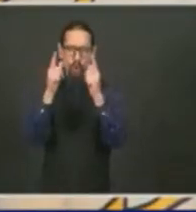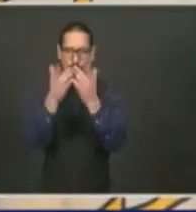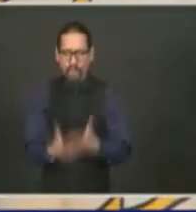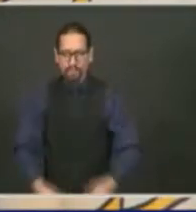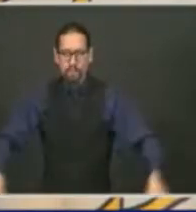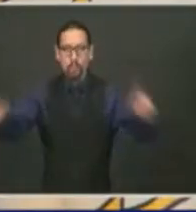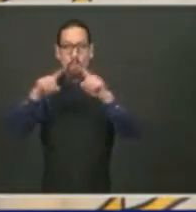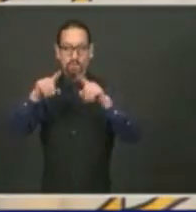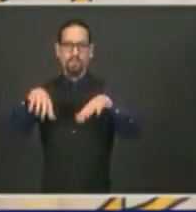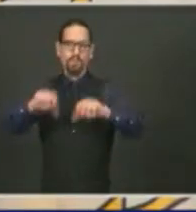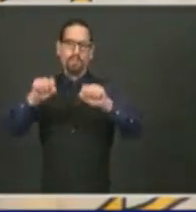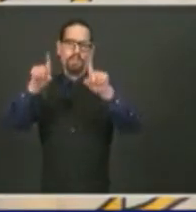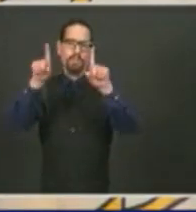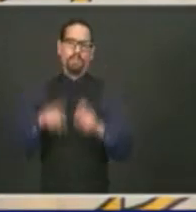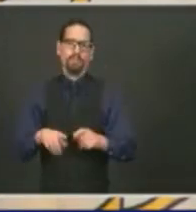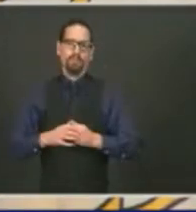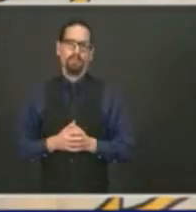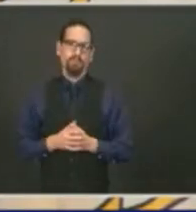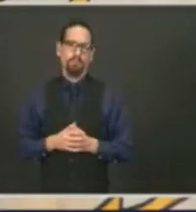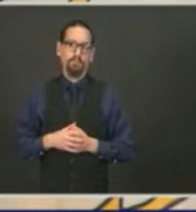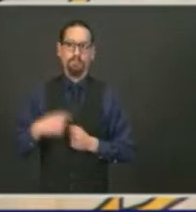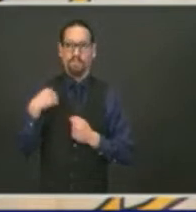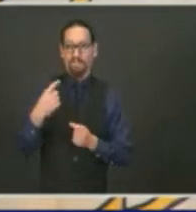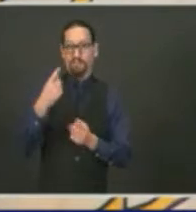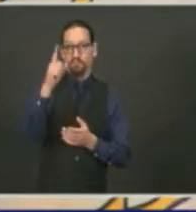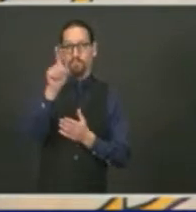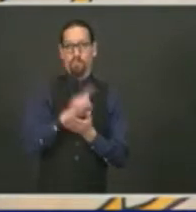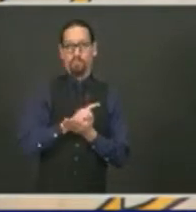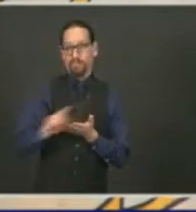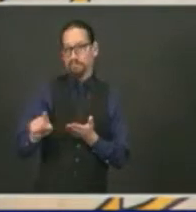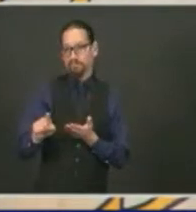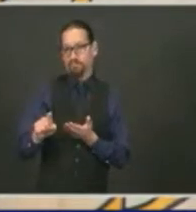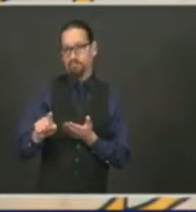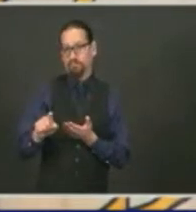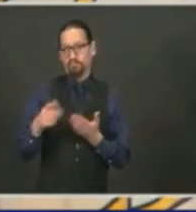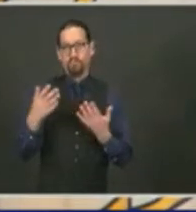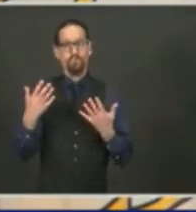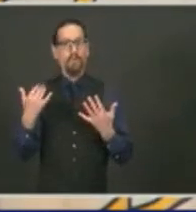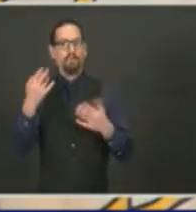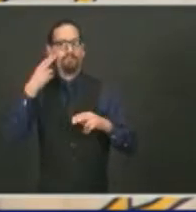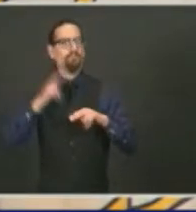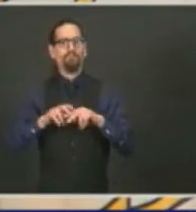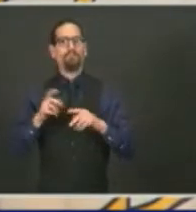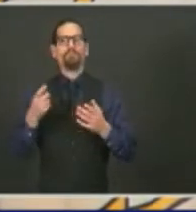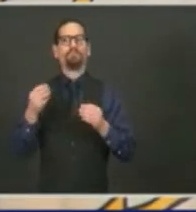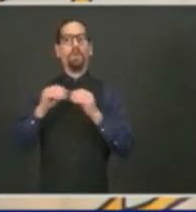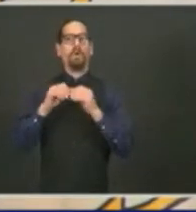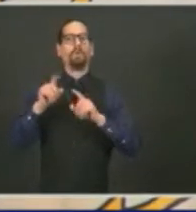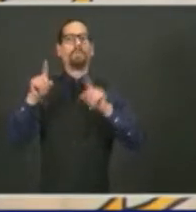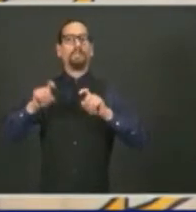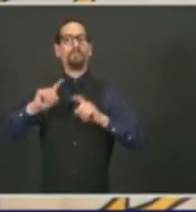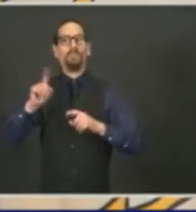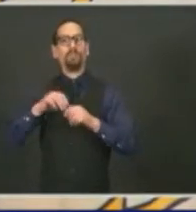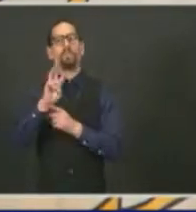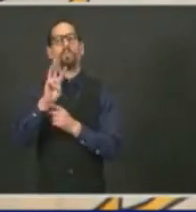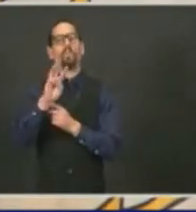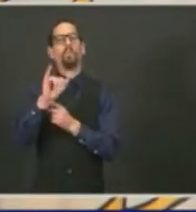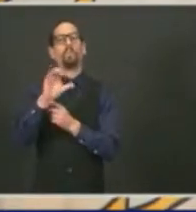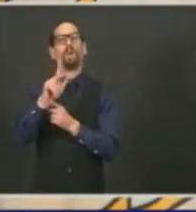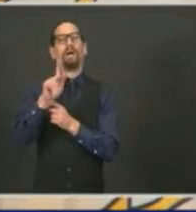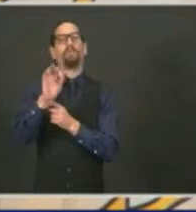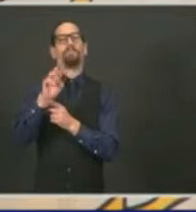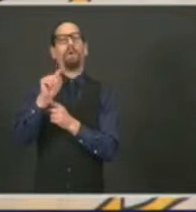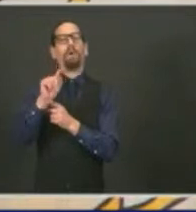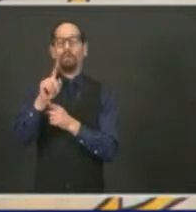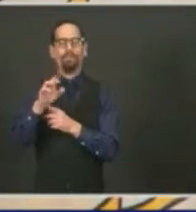week alone, we have increased capacity at the Wickford train station. So if that's convenient for you, we have a lot of capacity at the